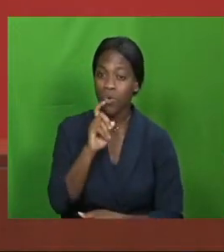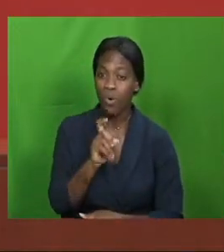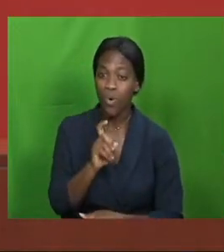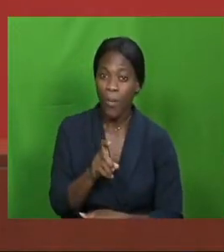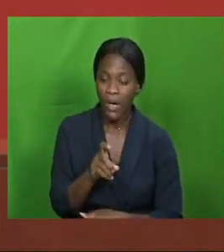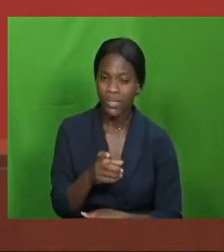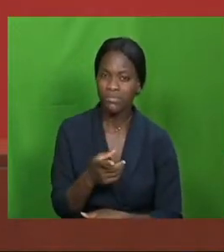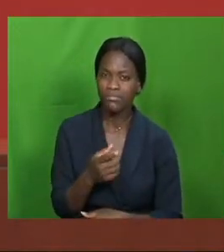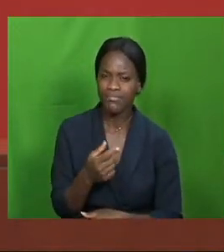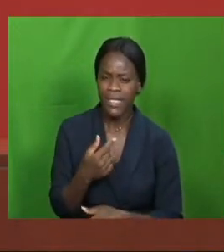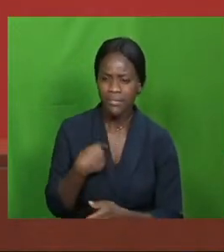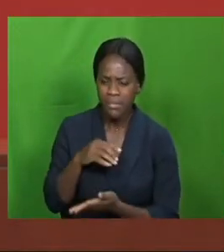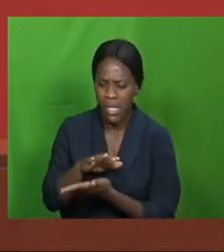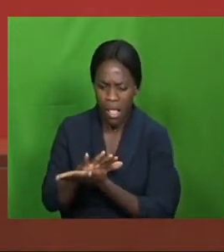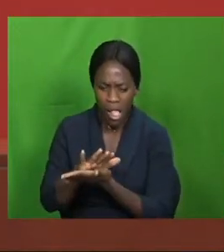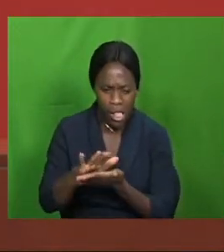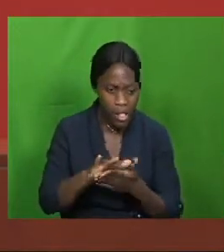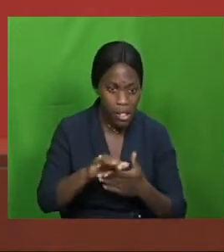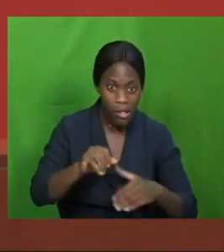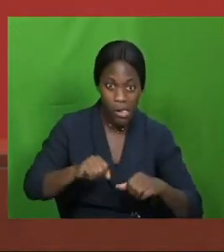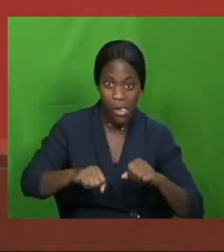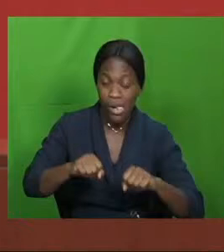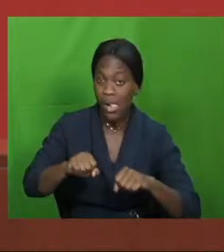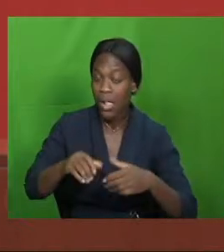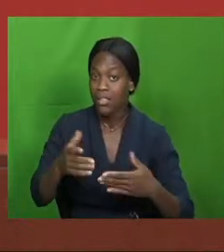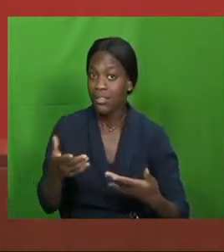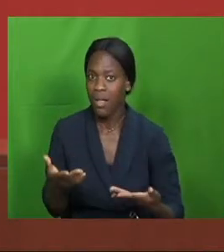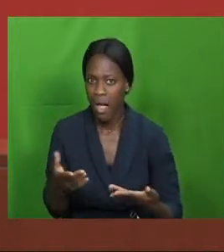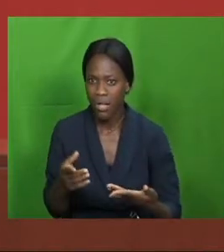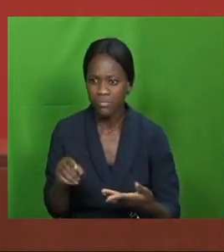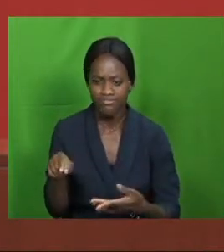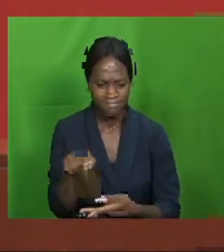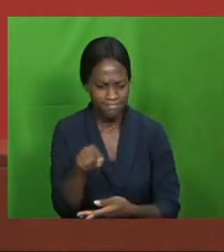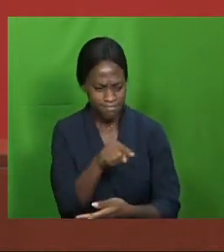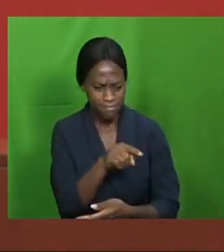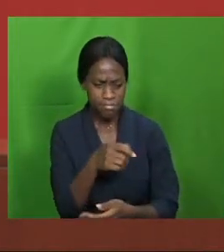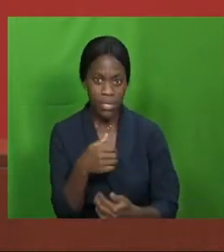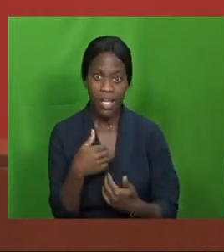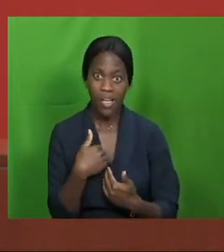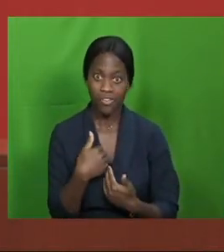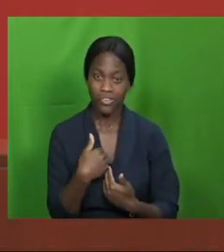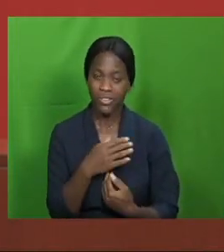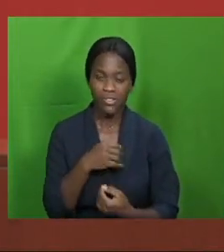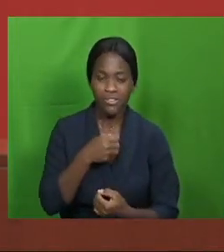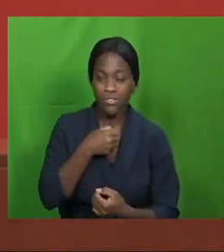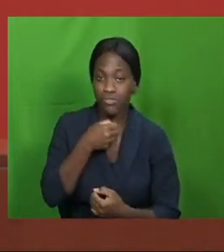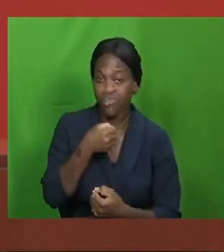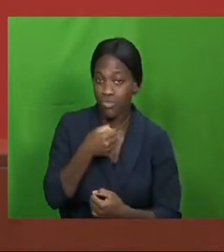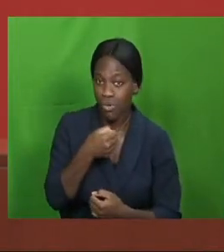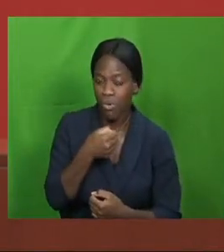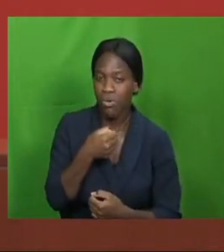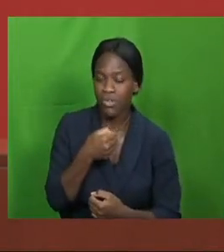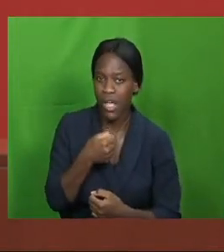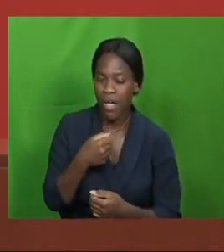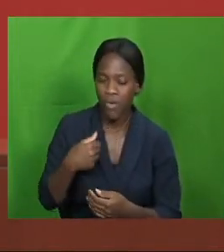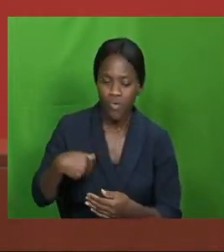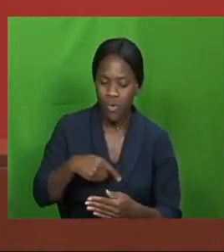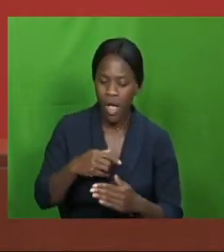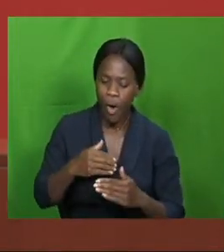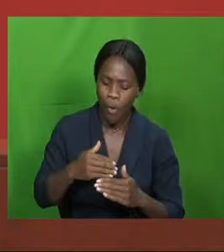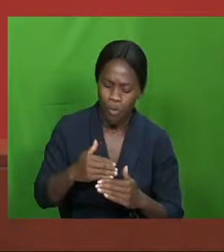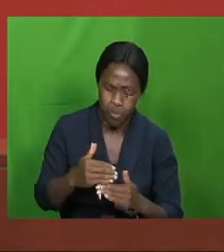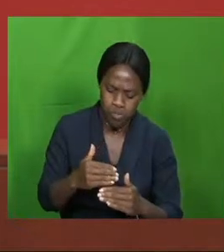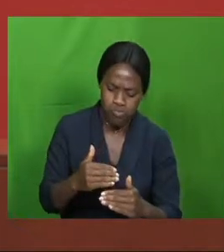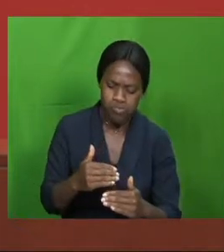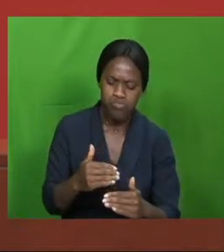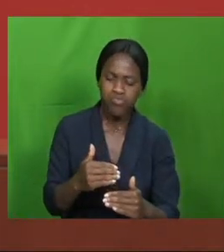give clarity to the matters in contention and to ensure that progress is made